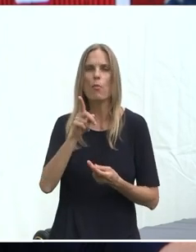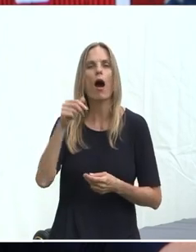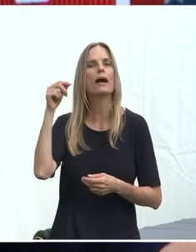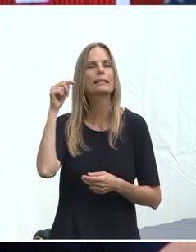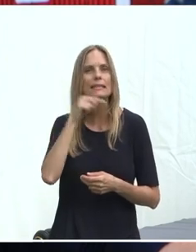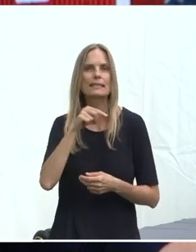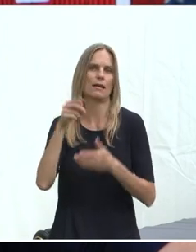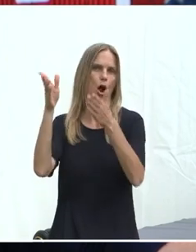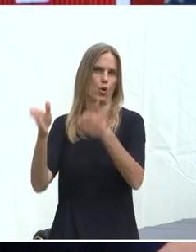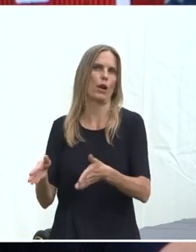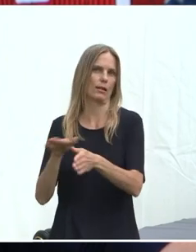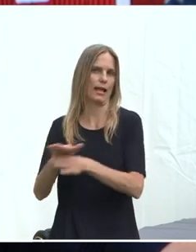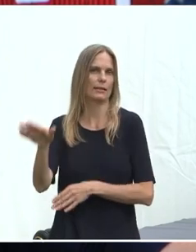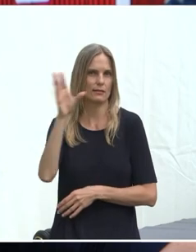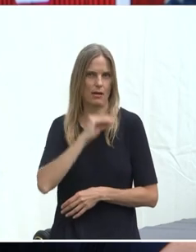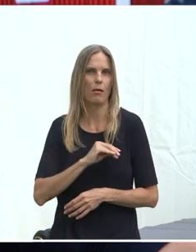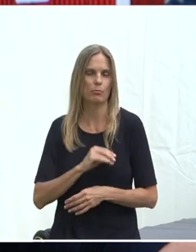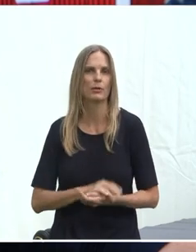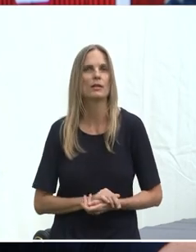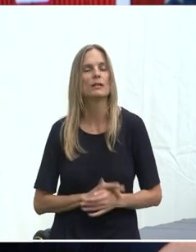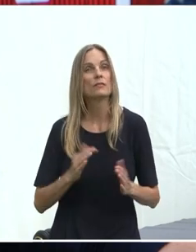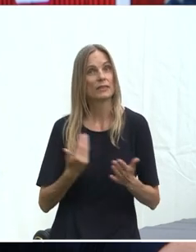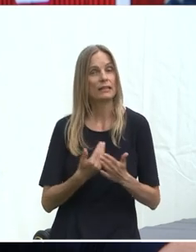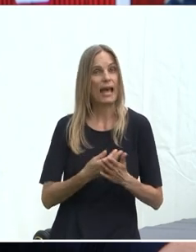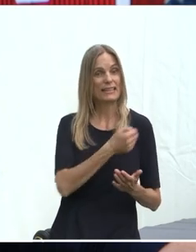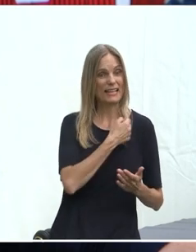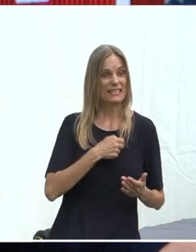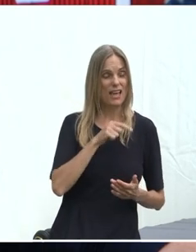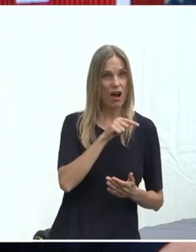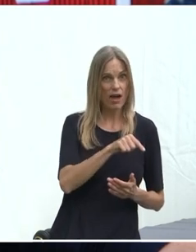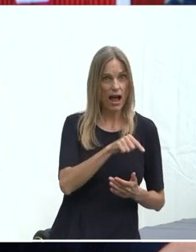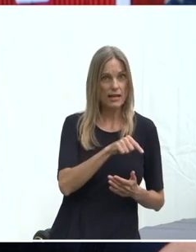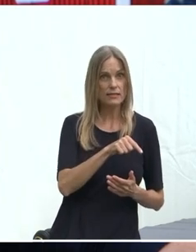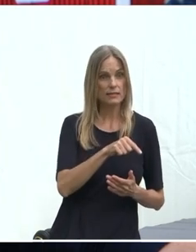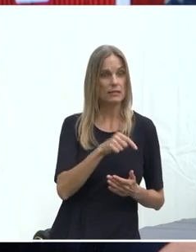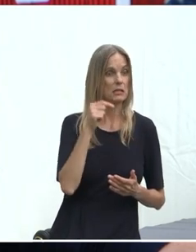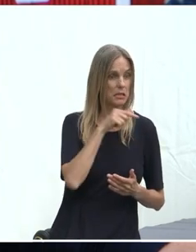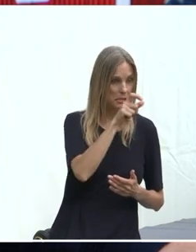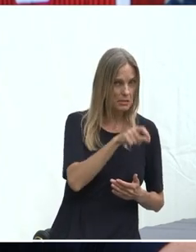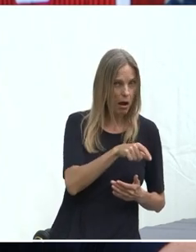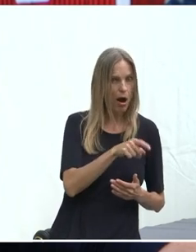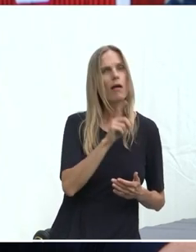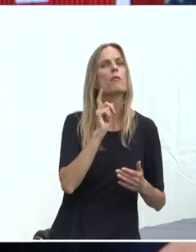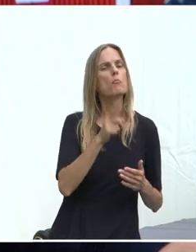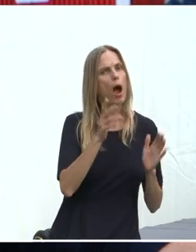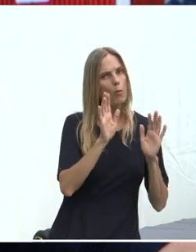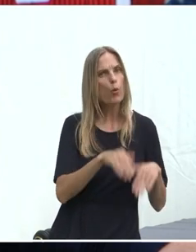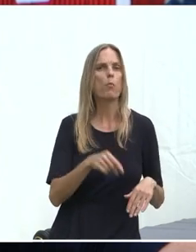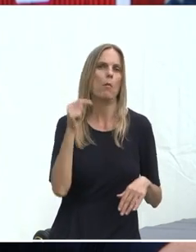in the armed forces is very important. Giving permission, leave, as paternal leave to